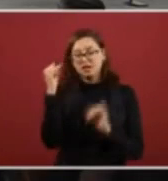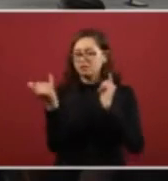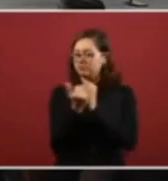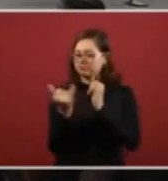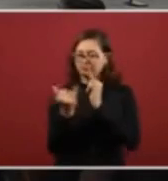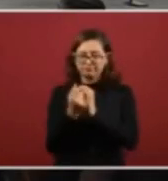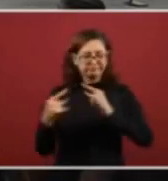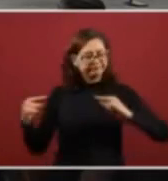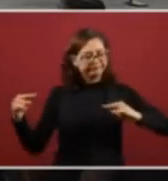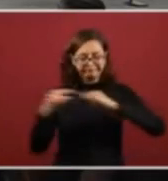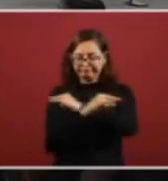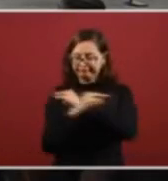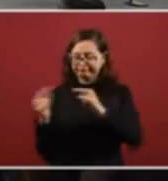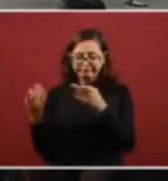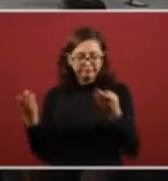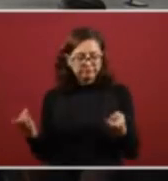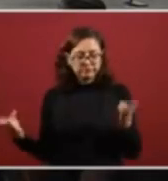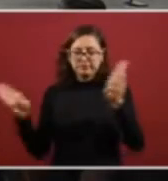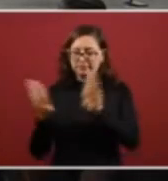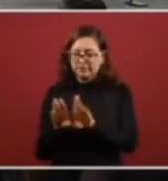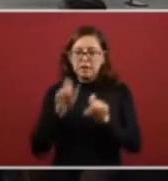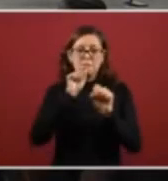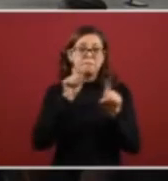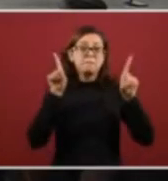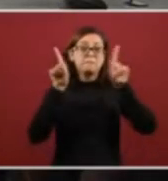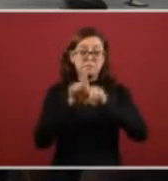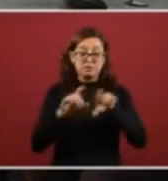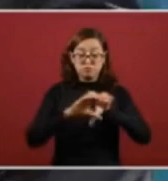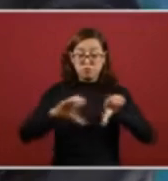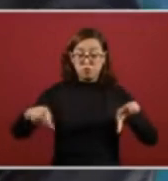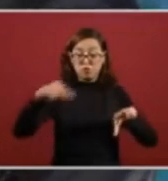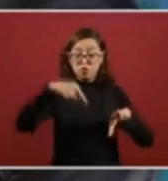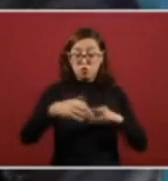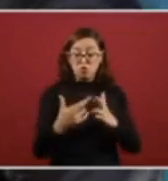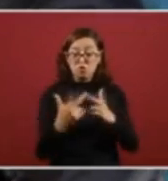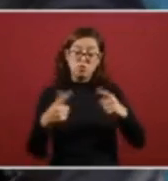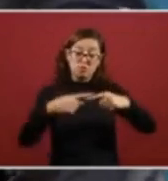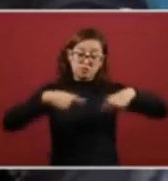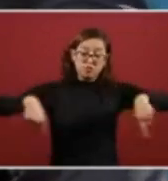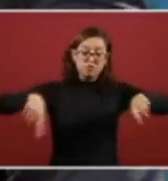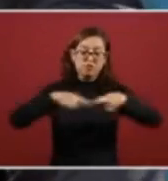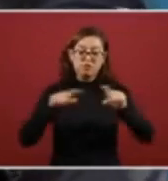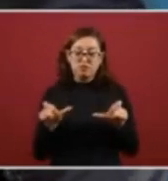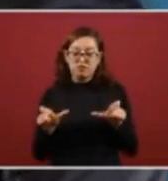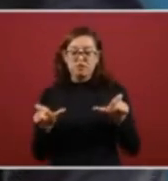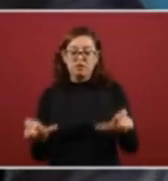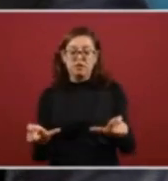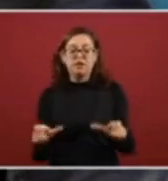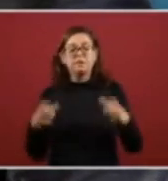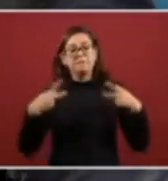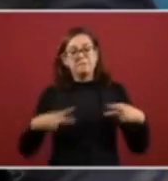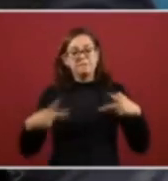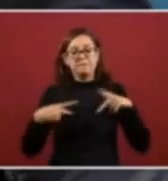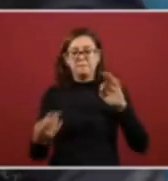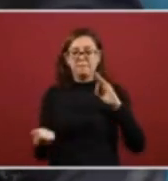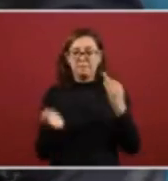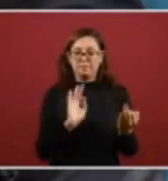of the street. They did another barricade, and they evacuated the people from that